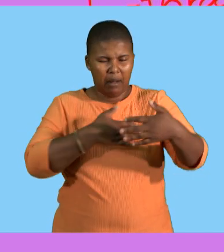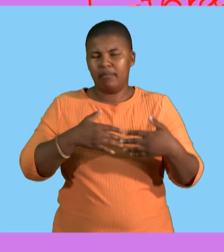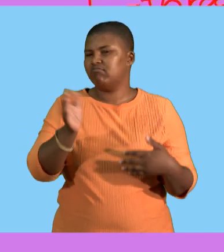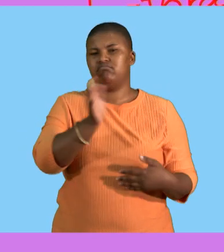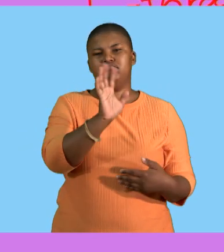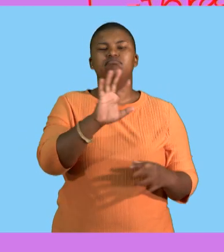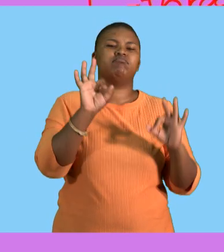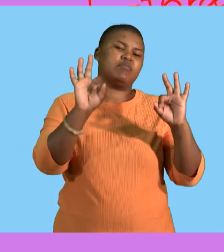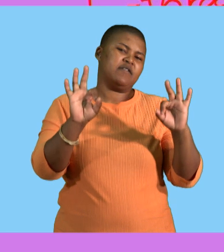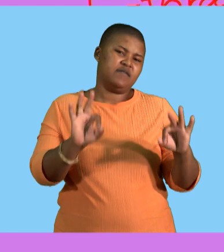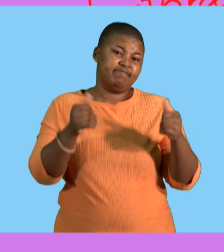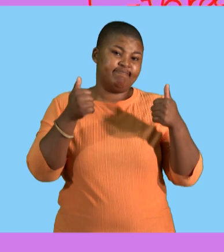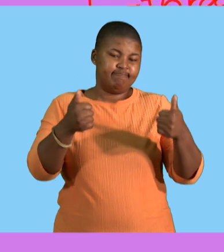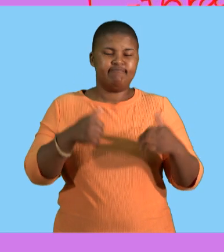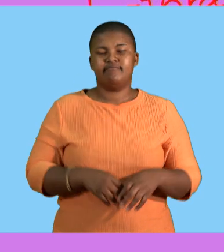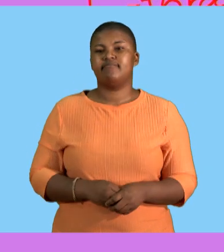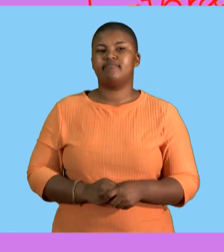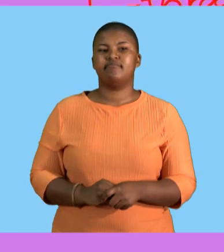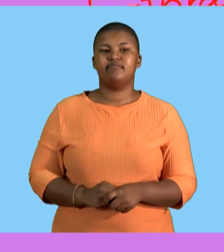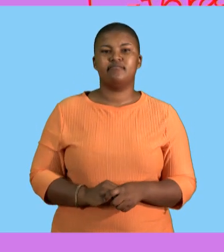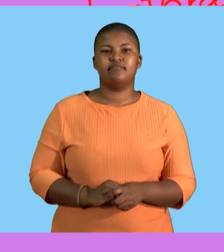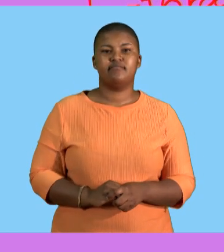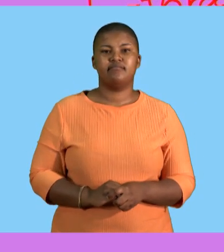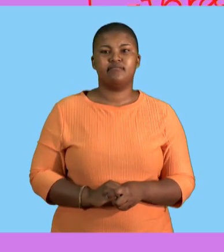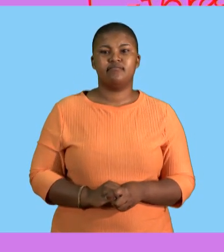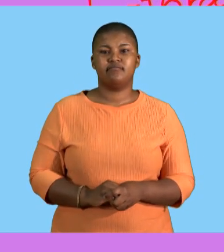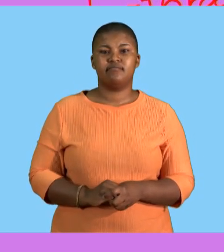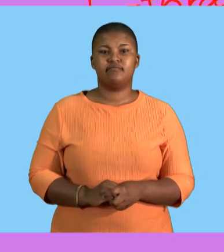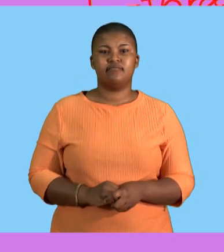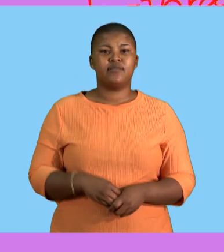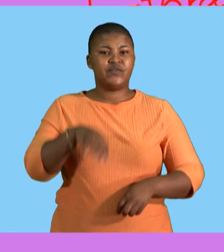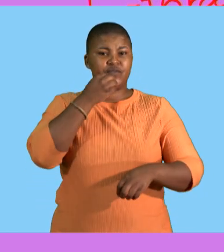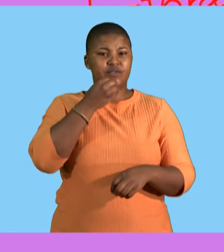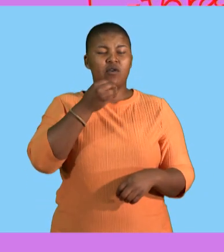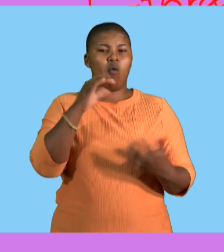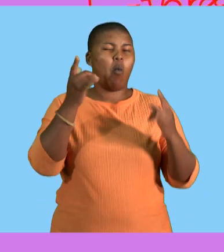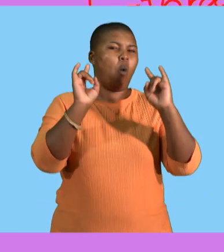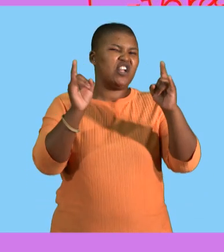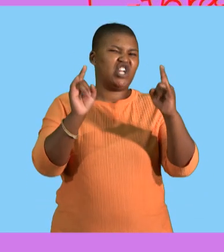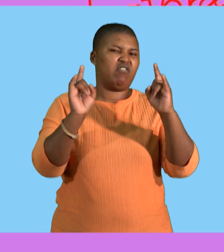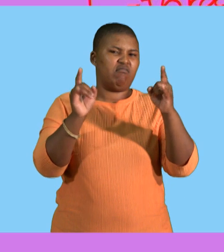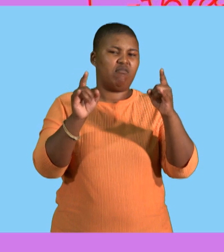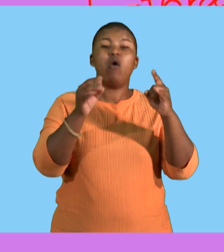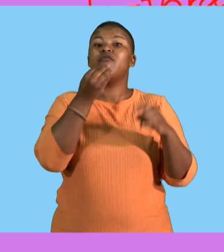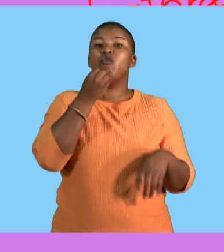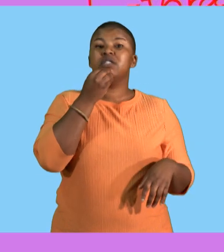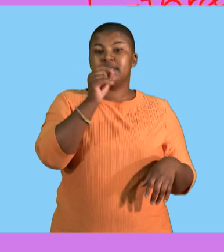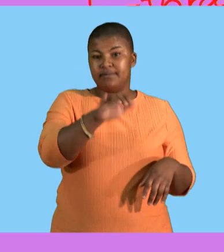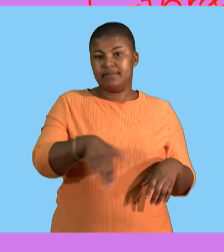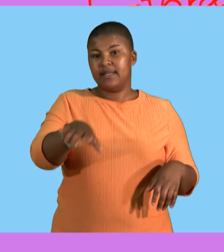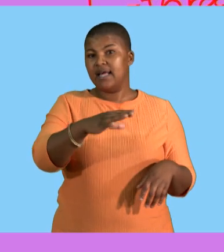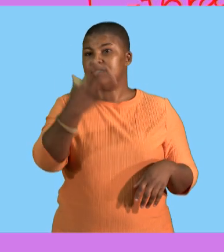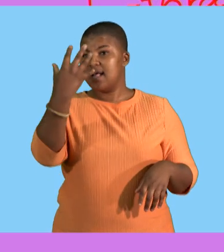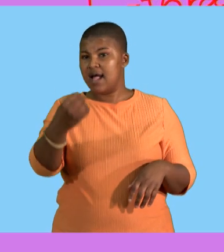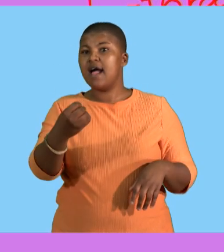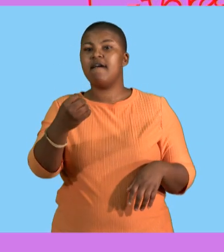of the rooms, you open the doors. So that is fine. The dining room, it's got a door going